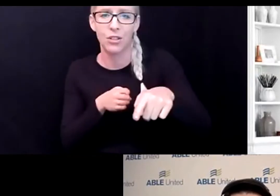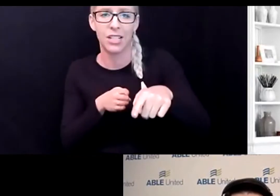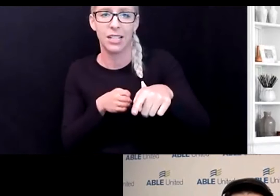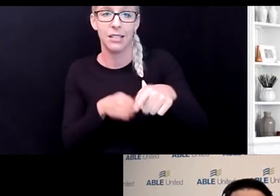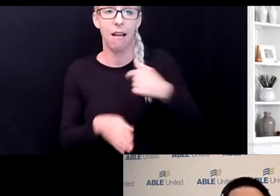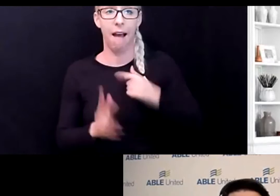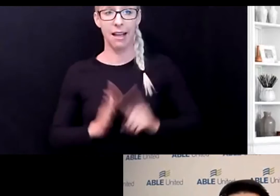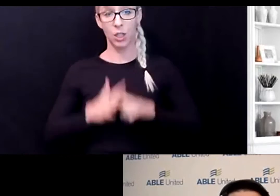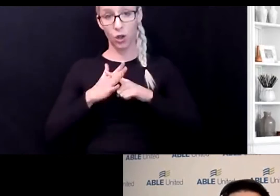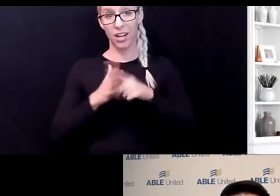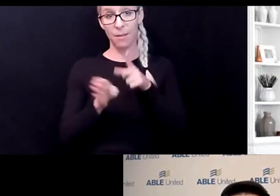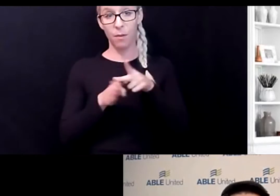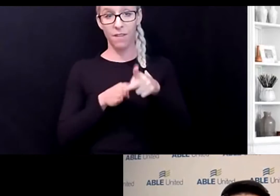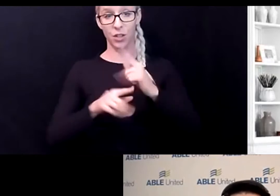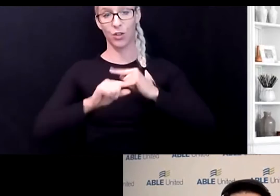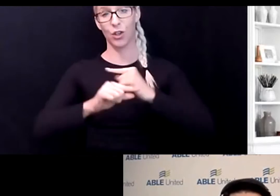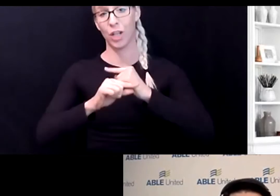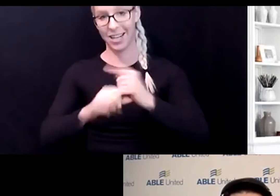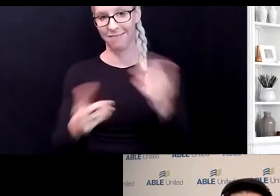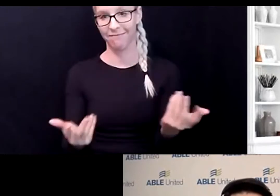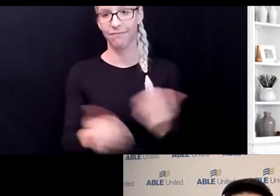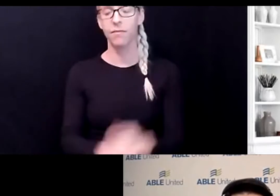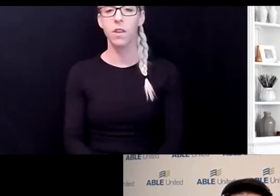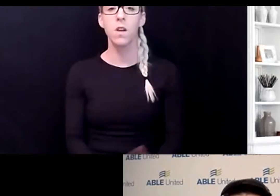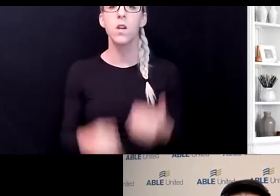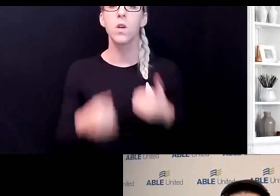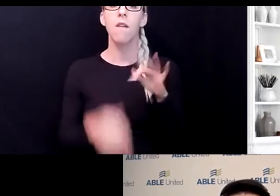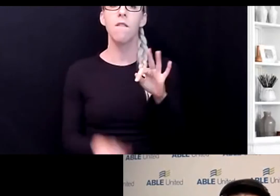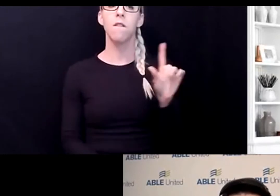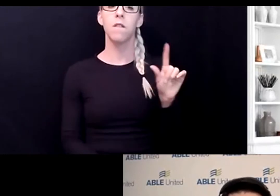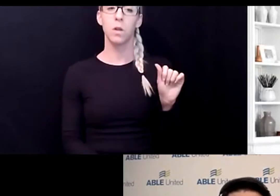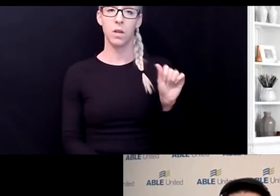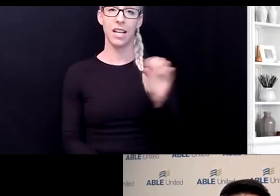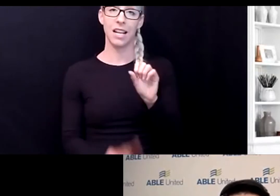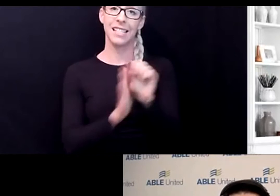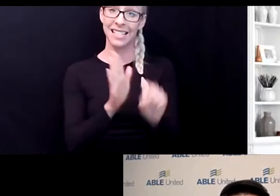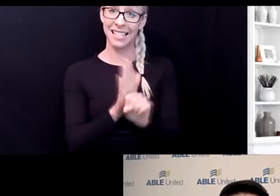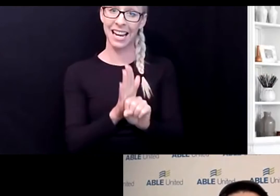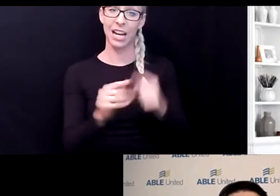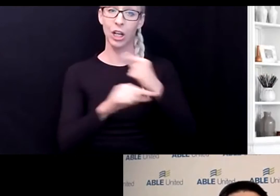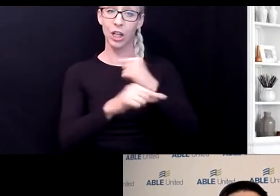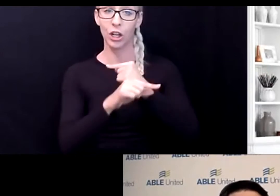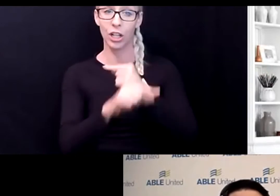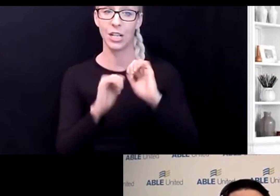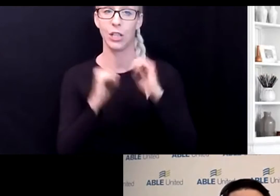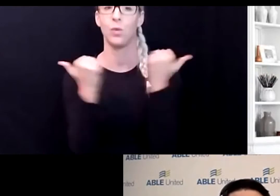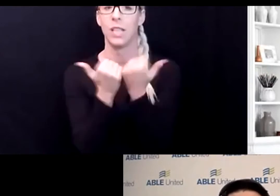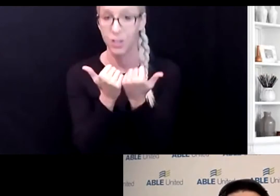professional guardian. So there is also the Florida State Guardianship Association, where guardians can